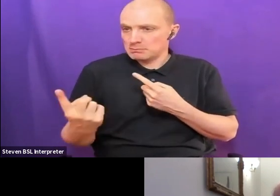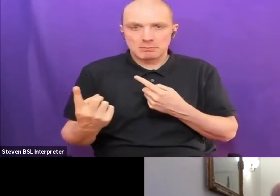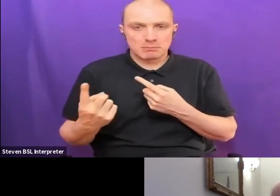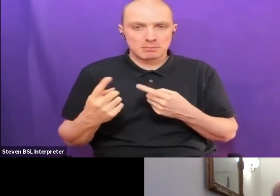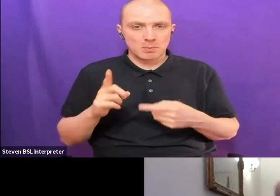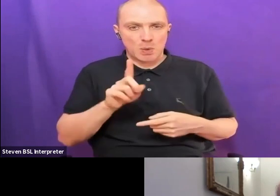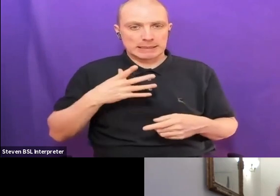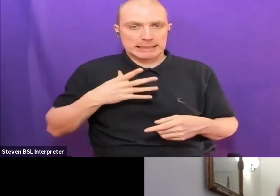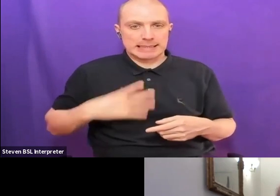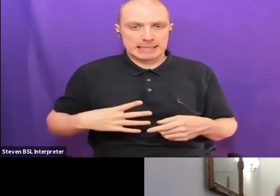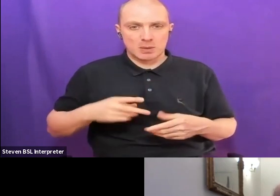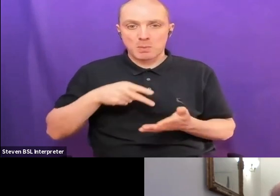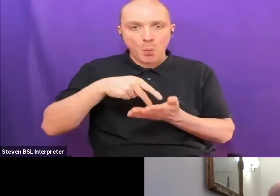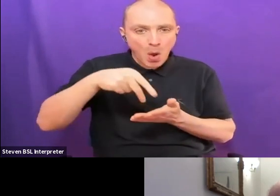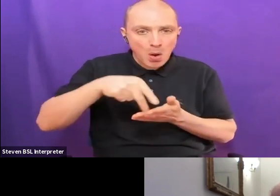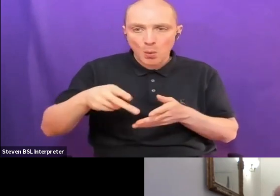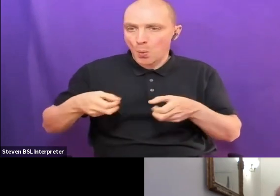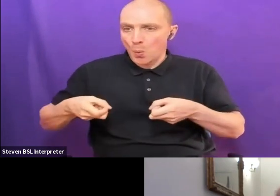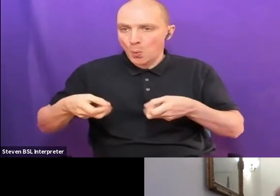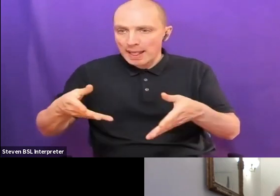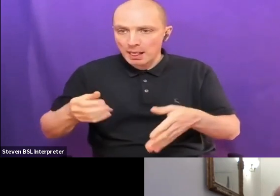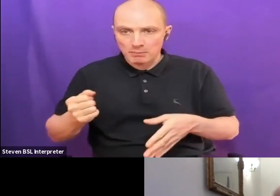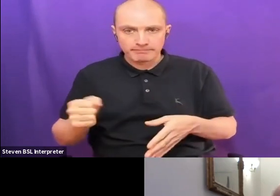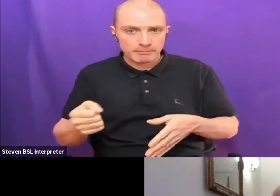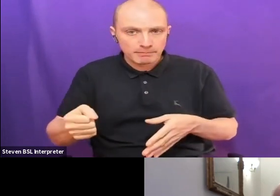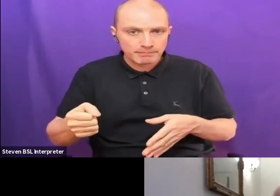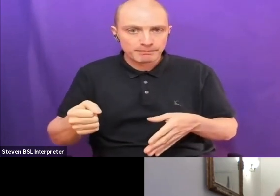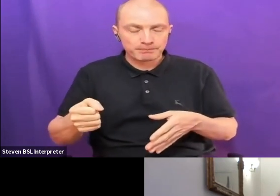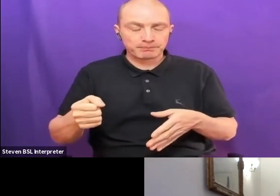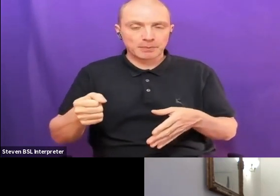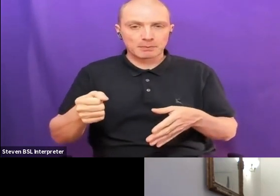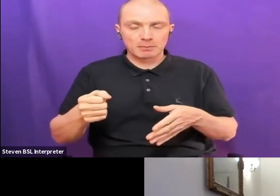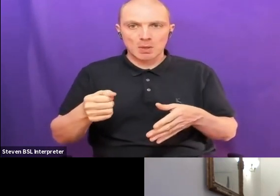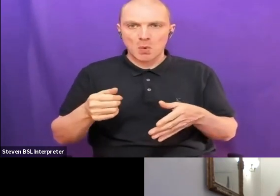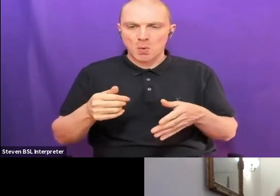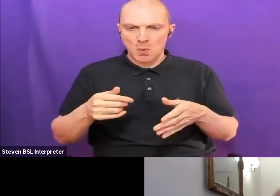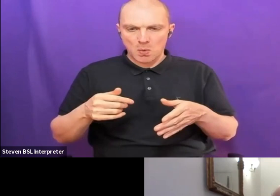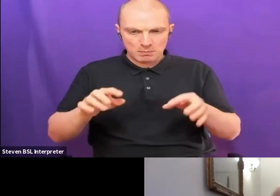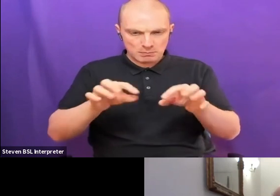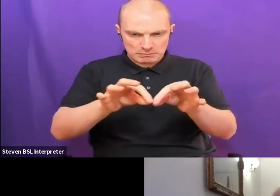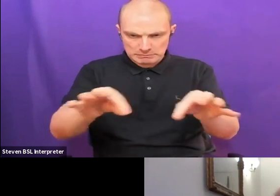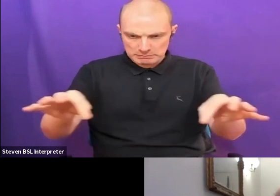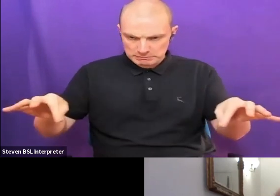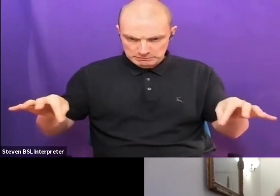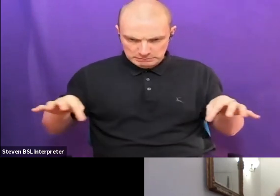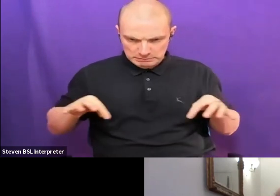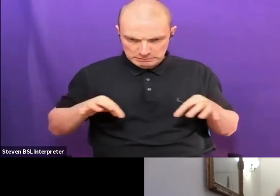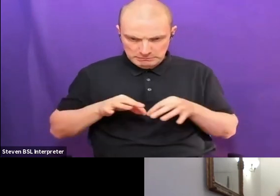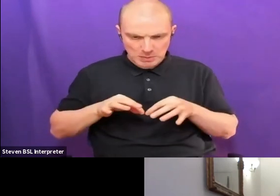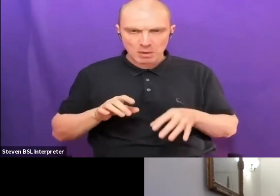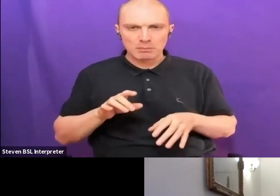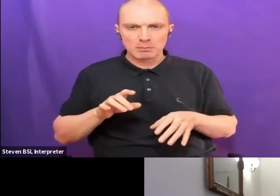So how big might a 20-minute neighbourhood be? I'm quite nervous that sometimes I'd hear the concept described